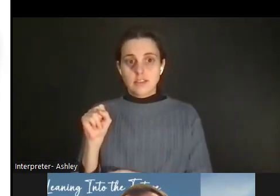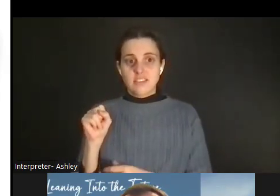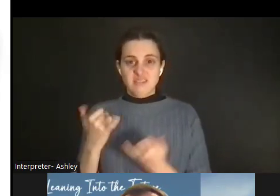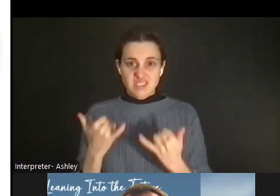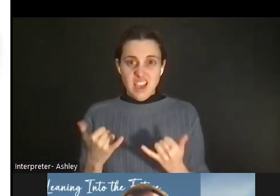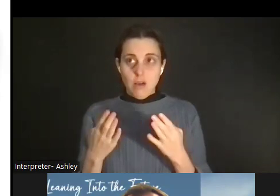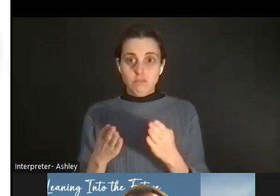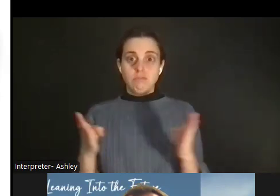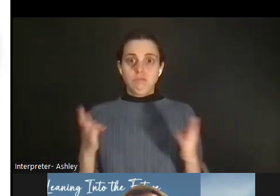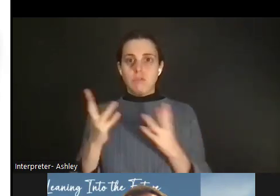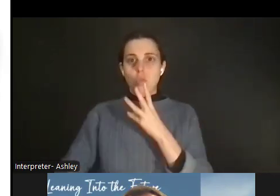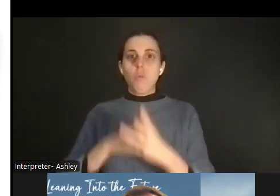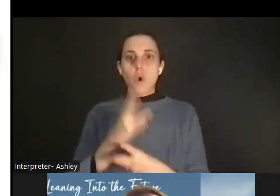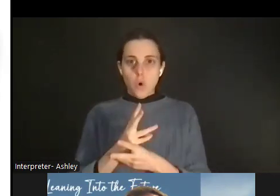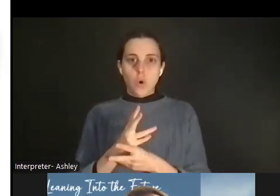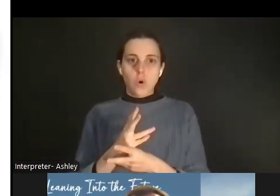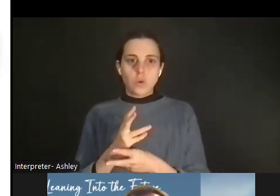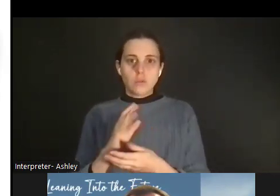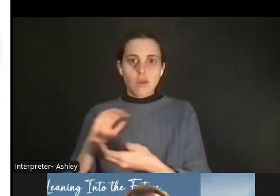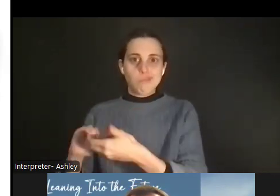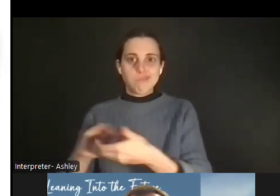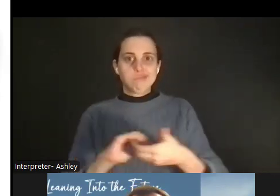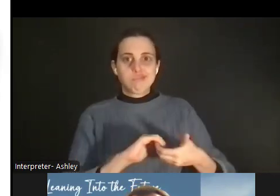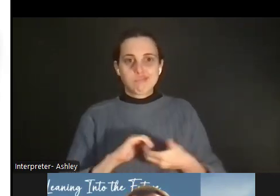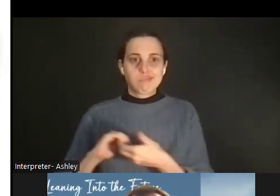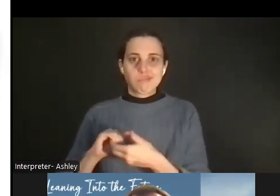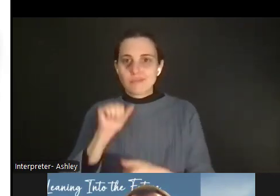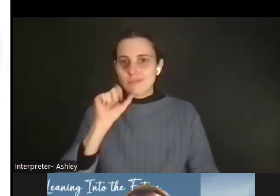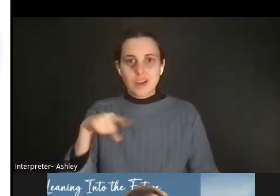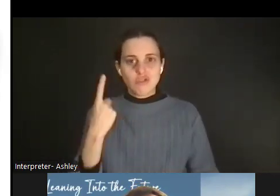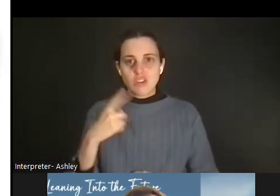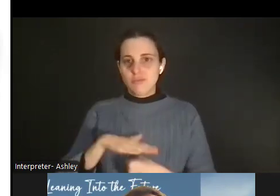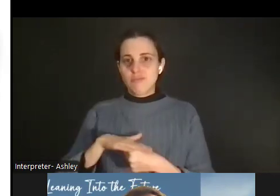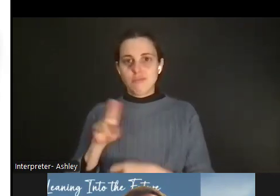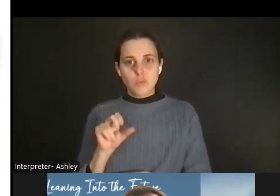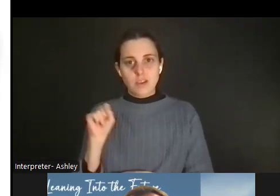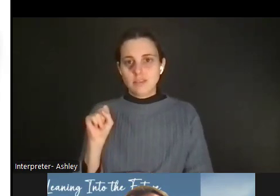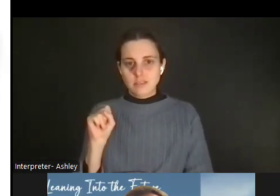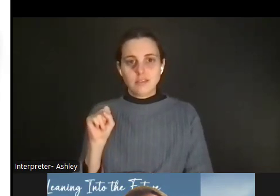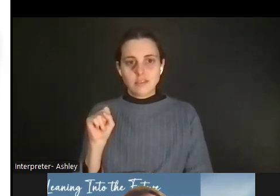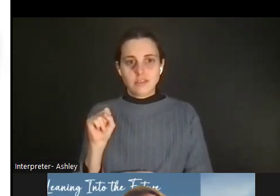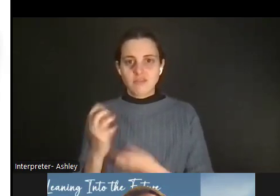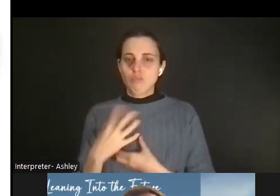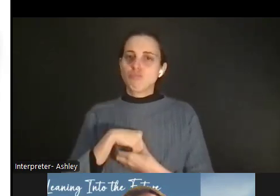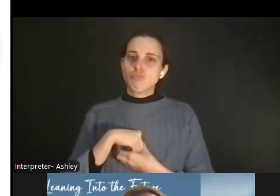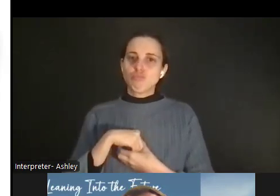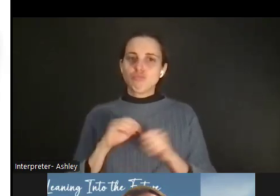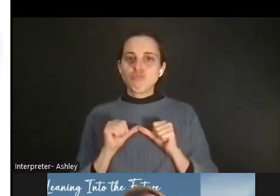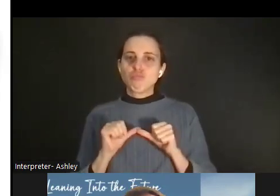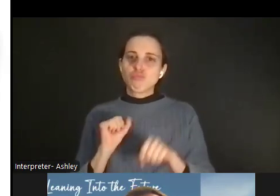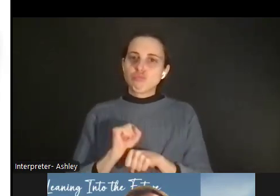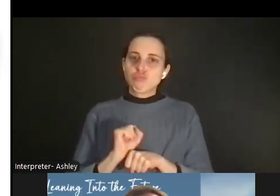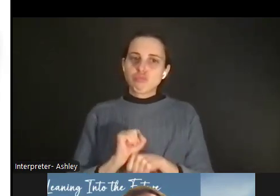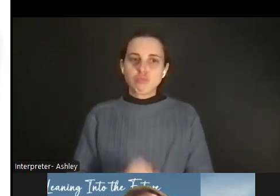really fell in love with quality management, and that love still lives with me. Also have